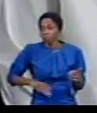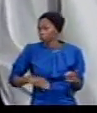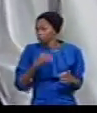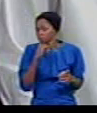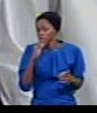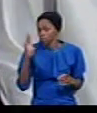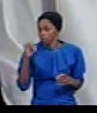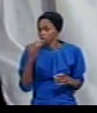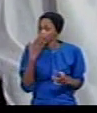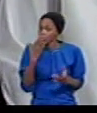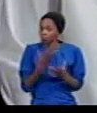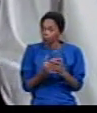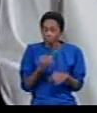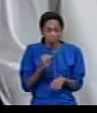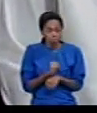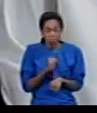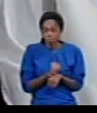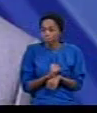works.